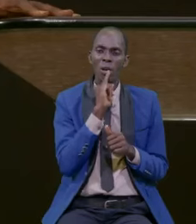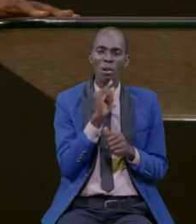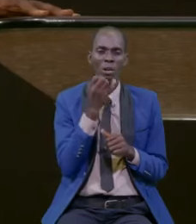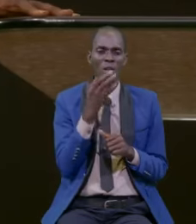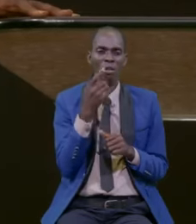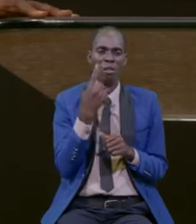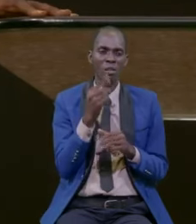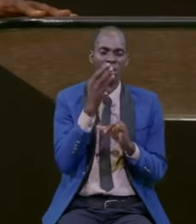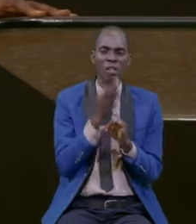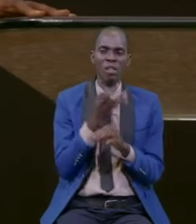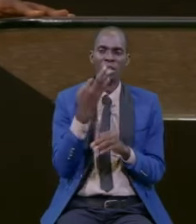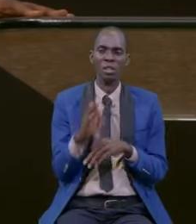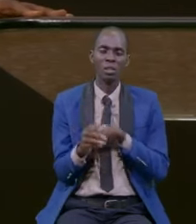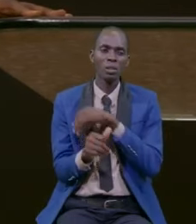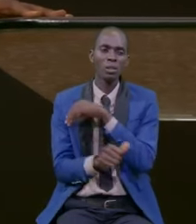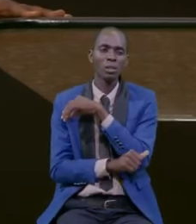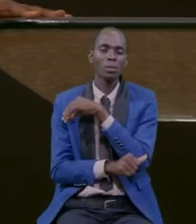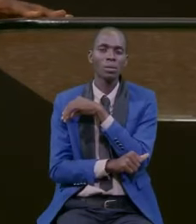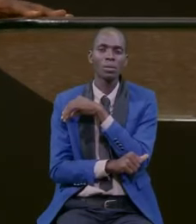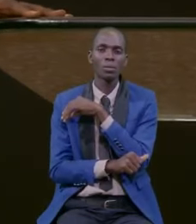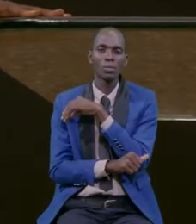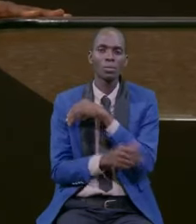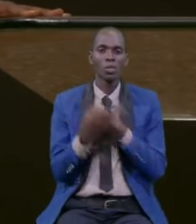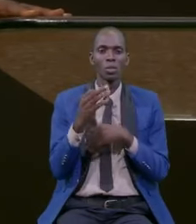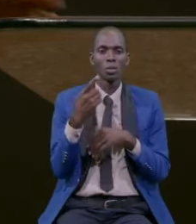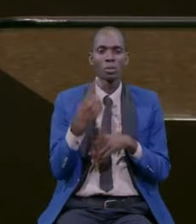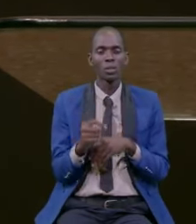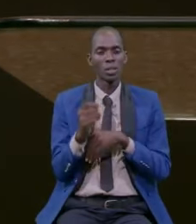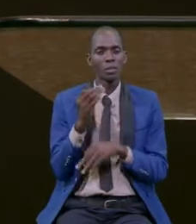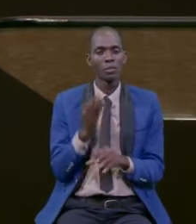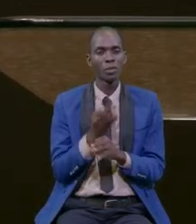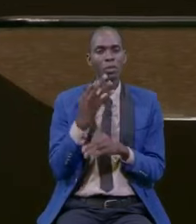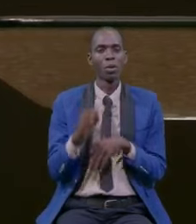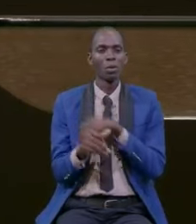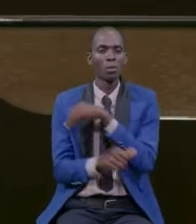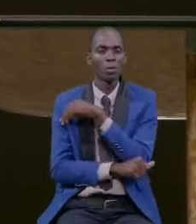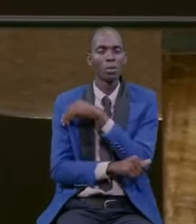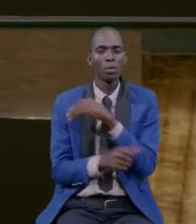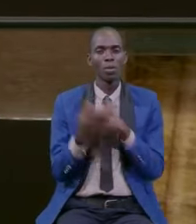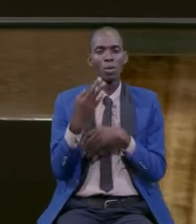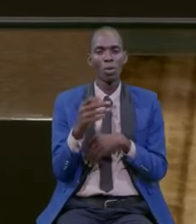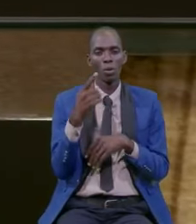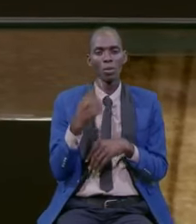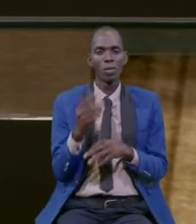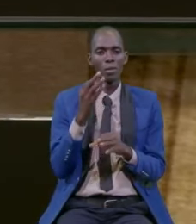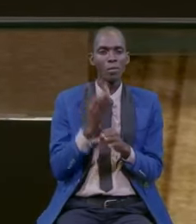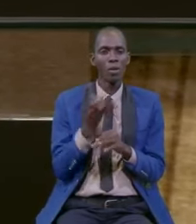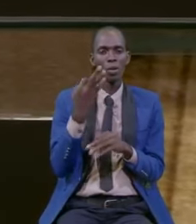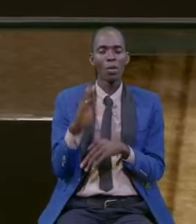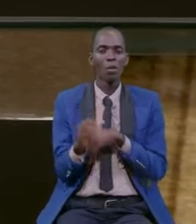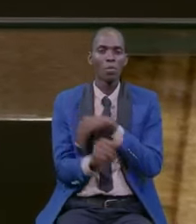of the face of Abraham of the face of Abraham of the fath of